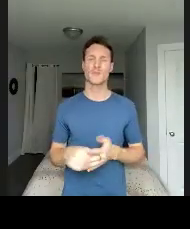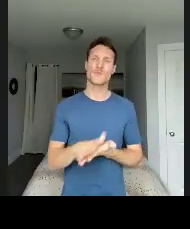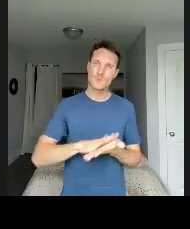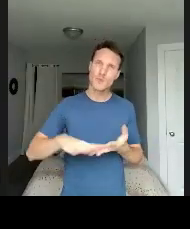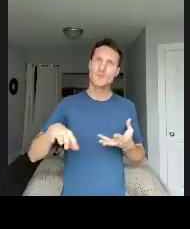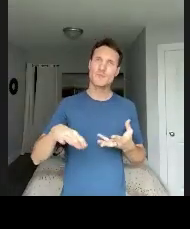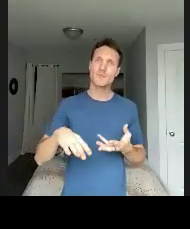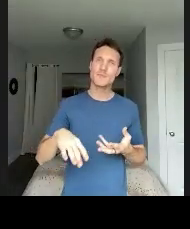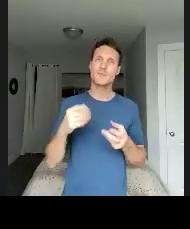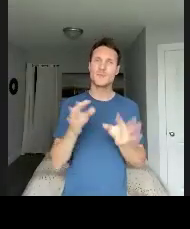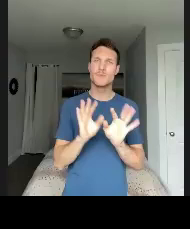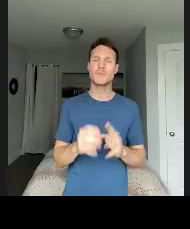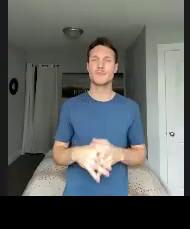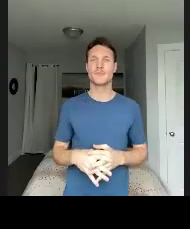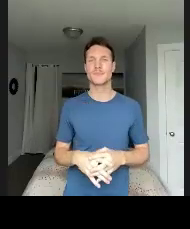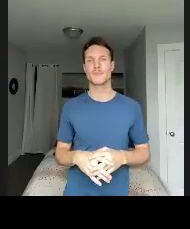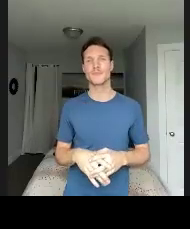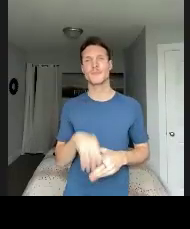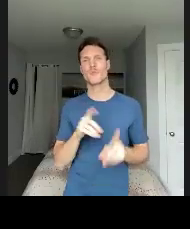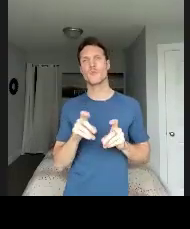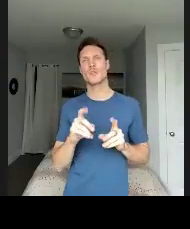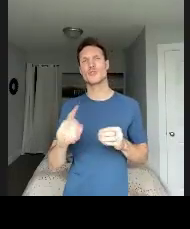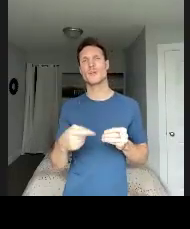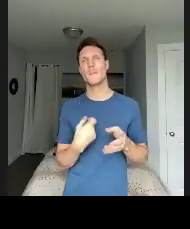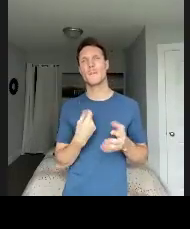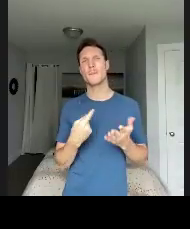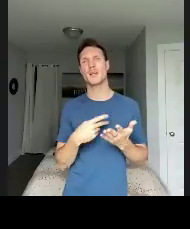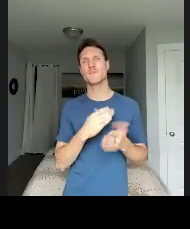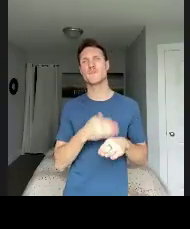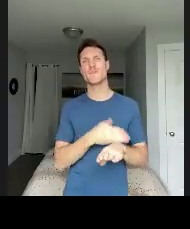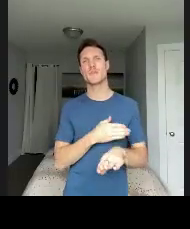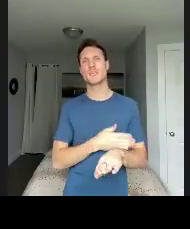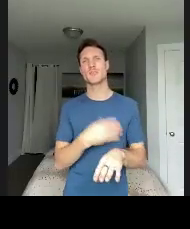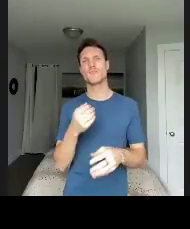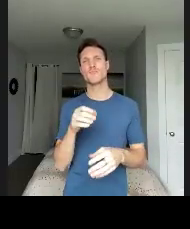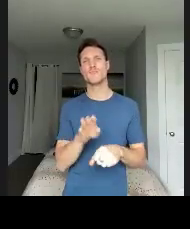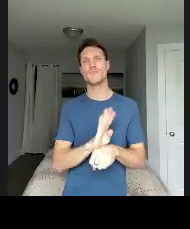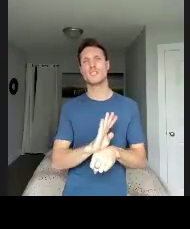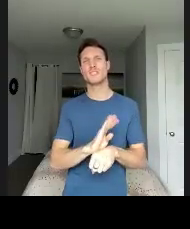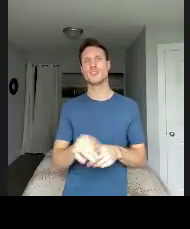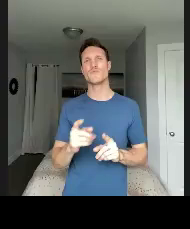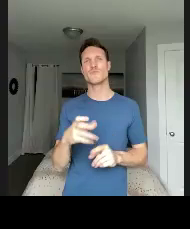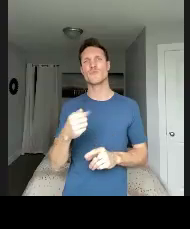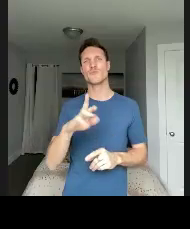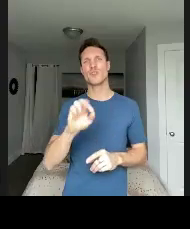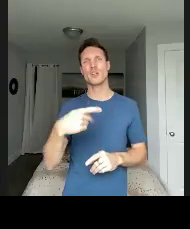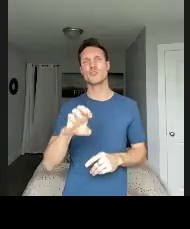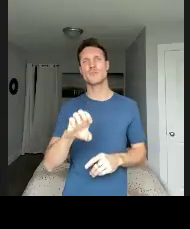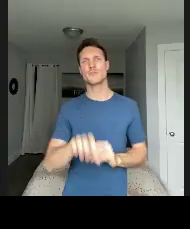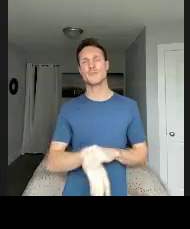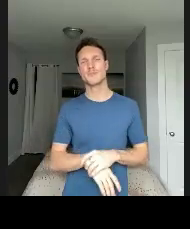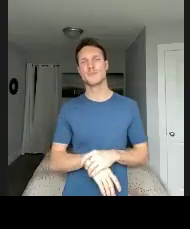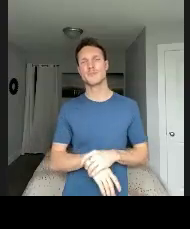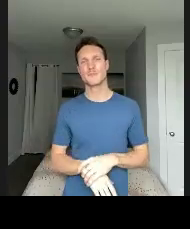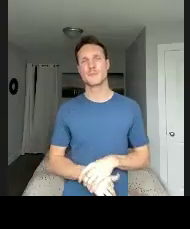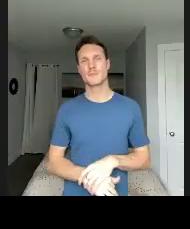about an updated organizational chart, and Lee got some clarification and is gonna see what she